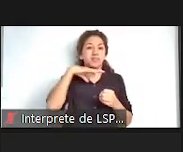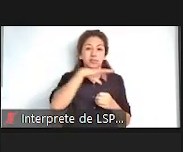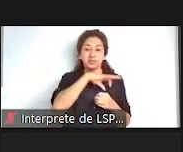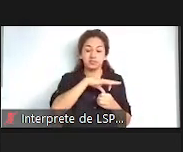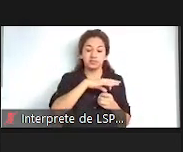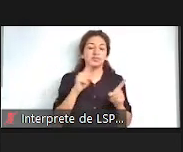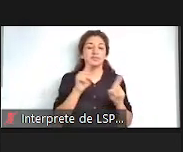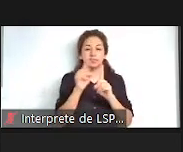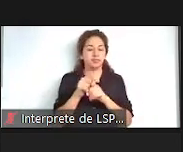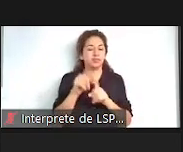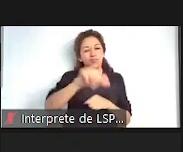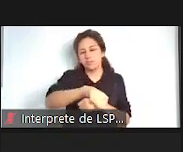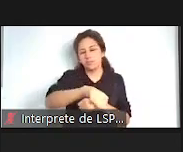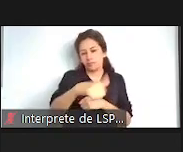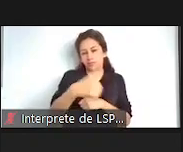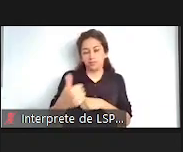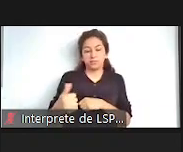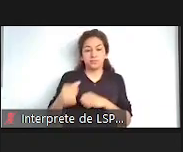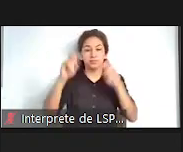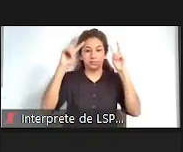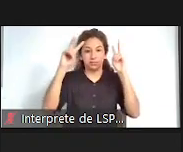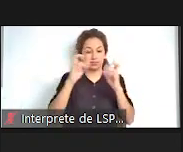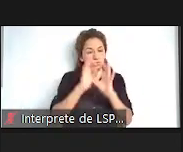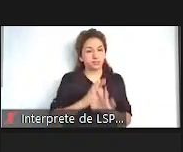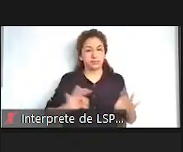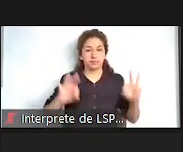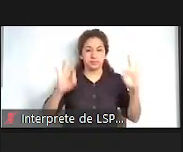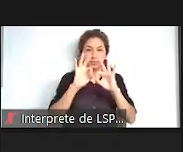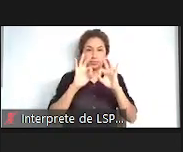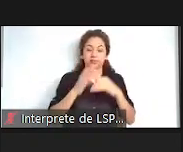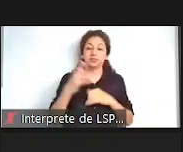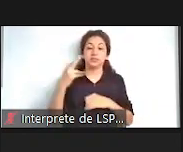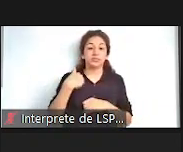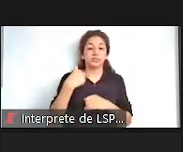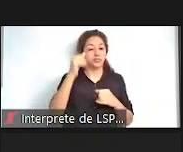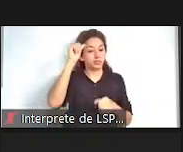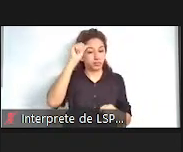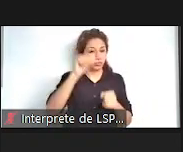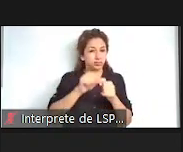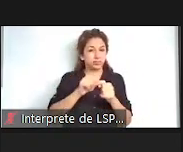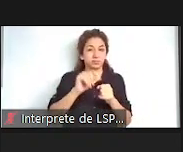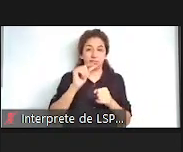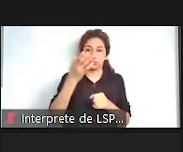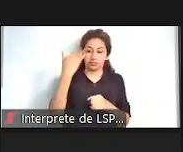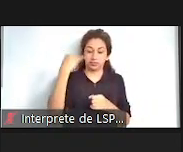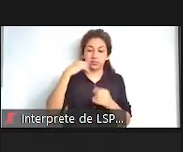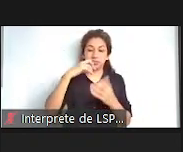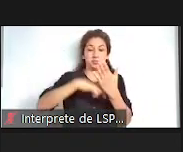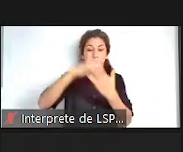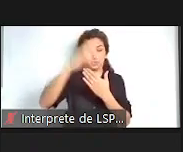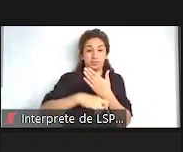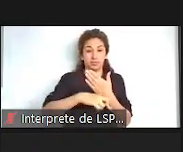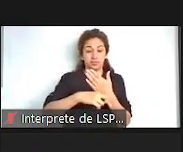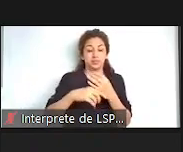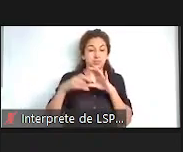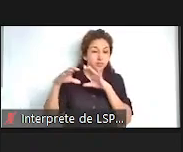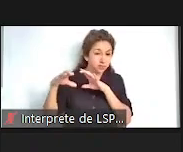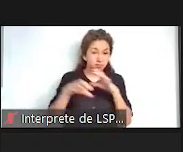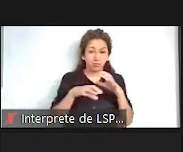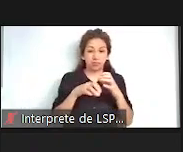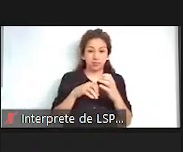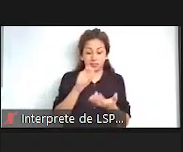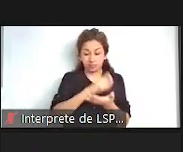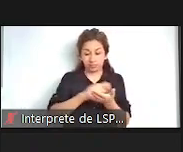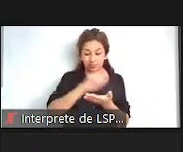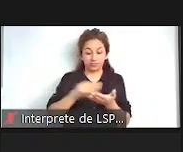relevant topics we acknowledge that the process of preparation of the national action